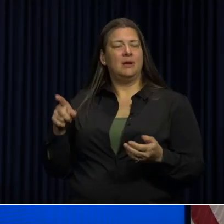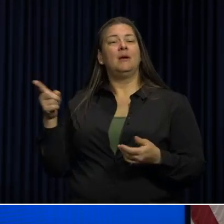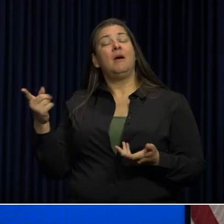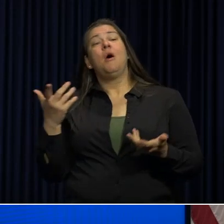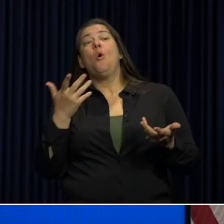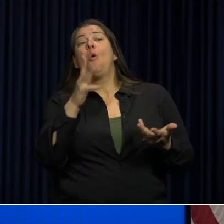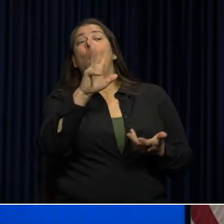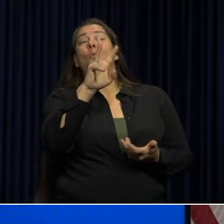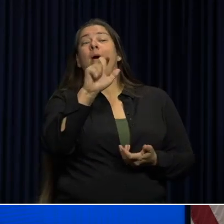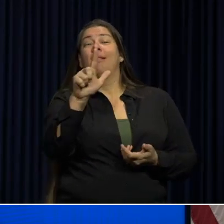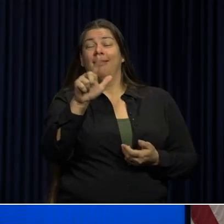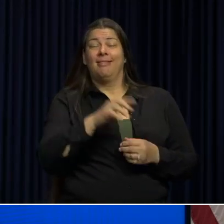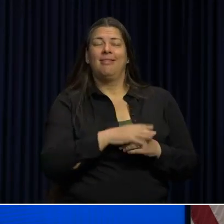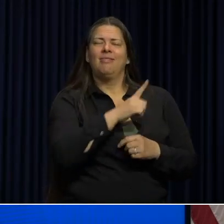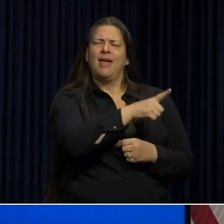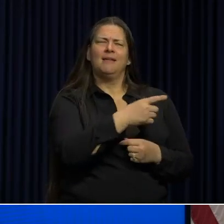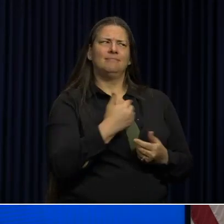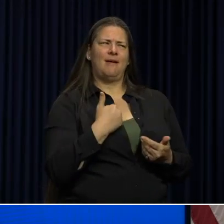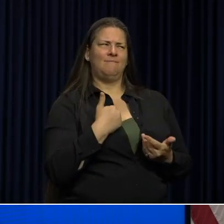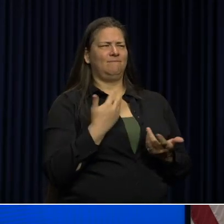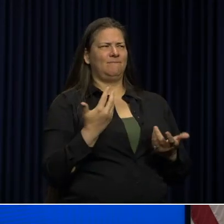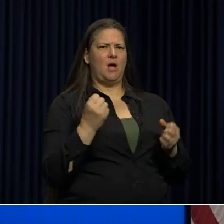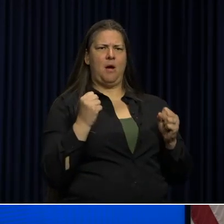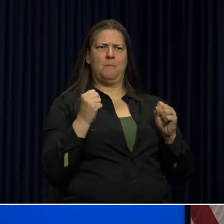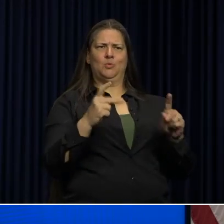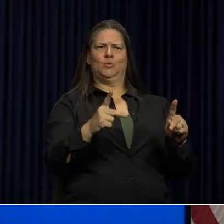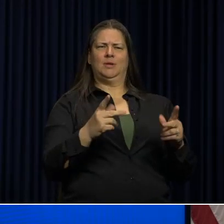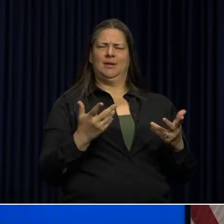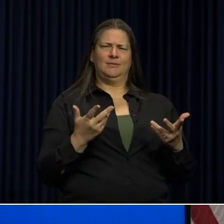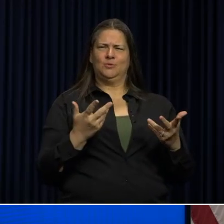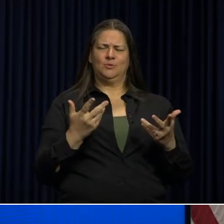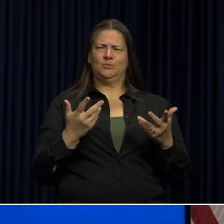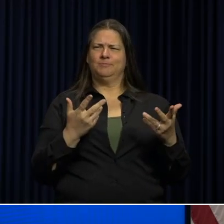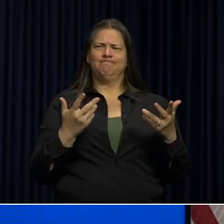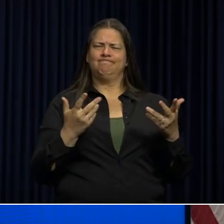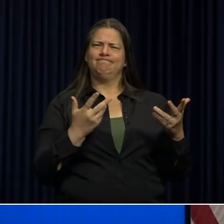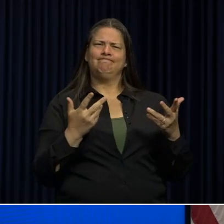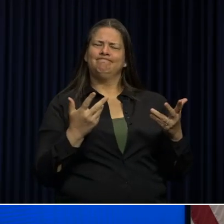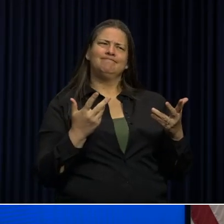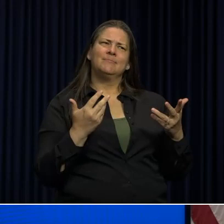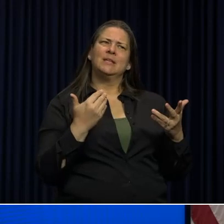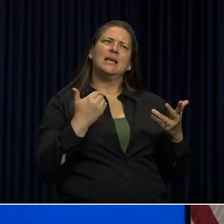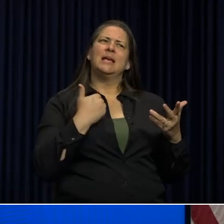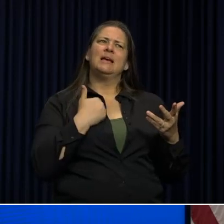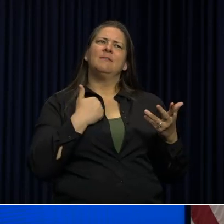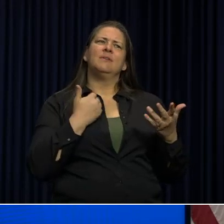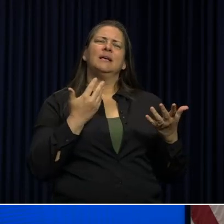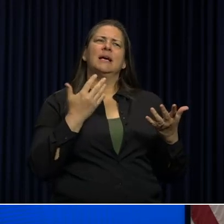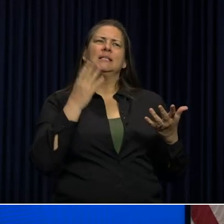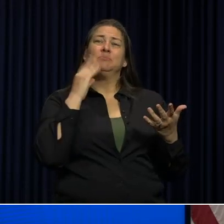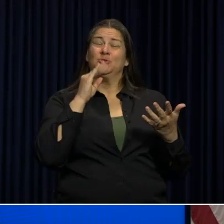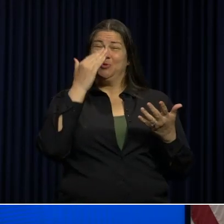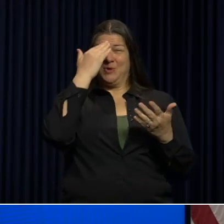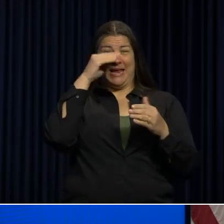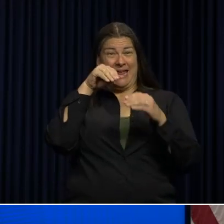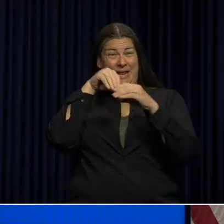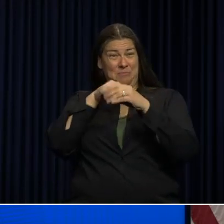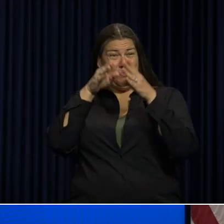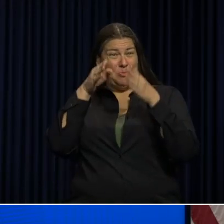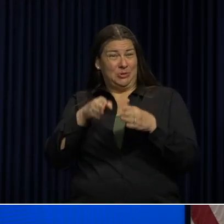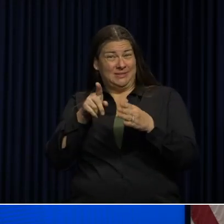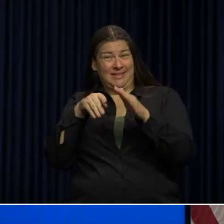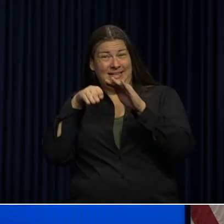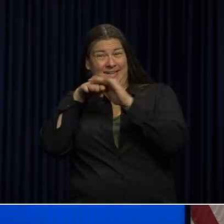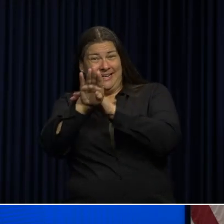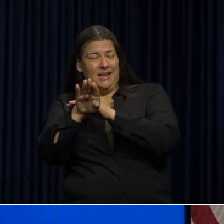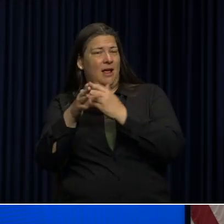for folks to still have an experience in areas that in-person services have had to be limited. Everything